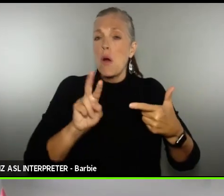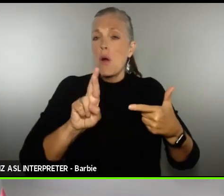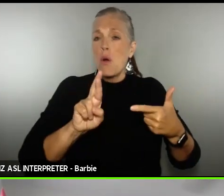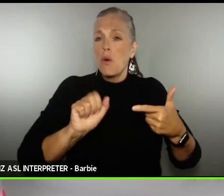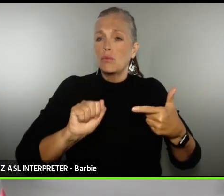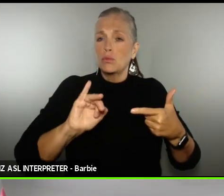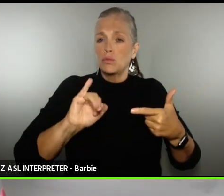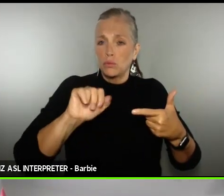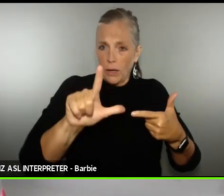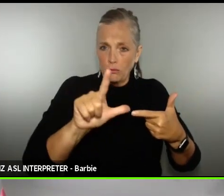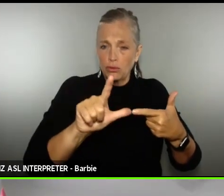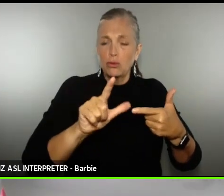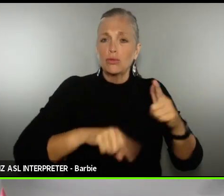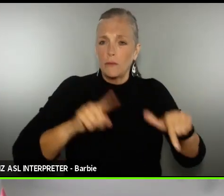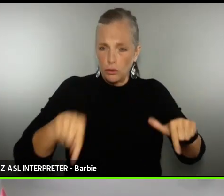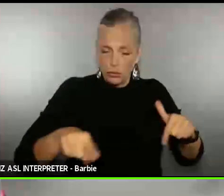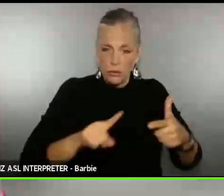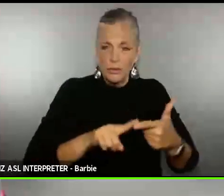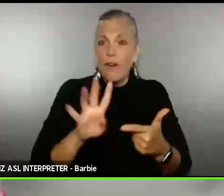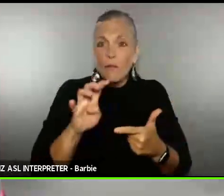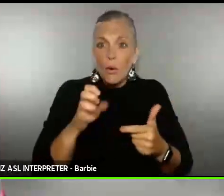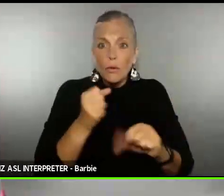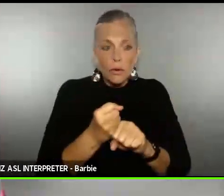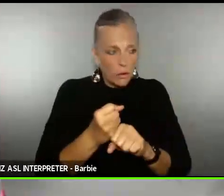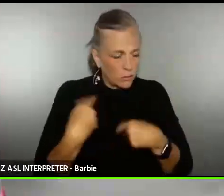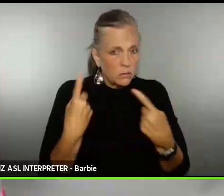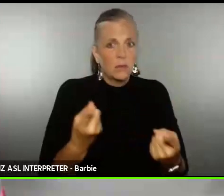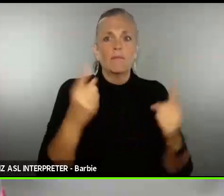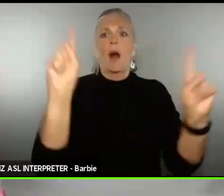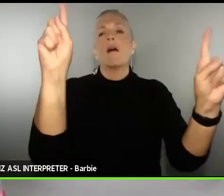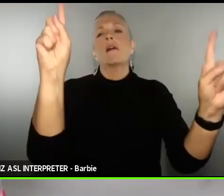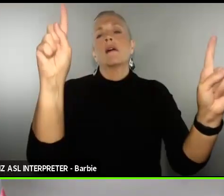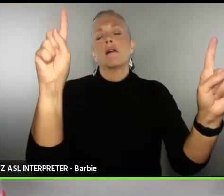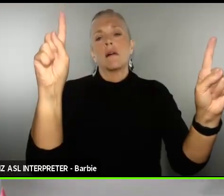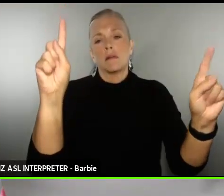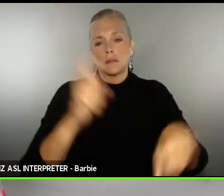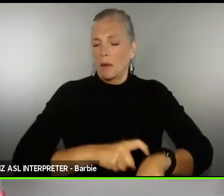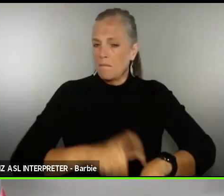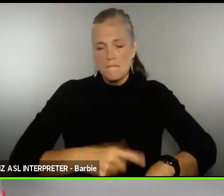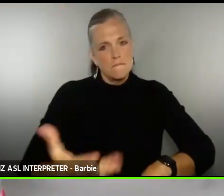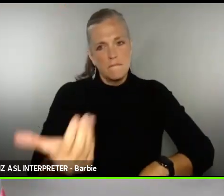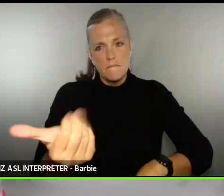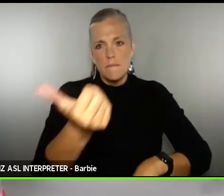to the fore after 400 years. And in addition,